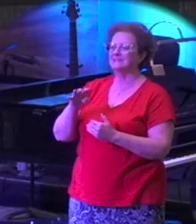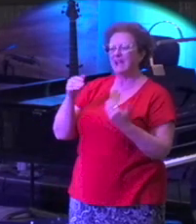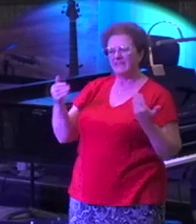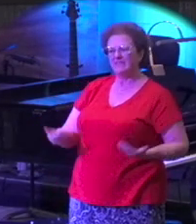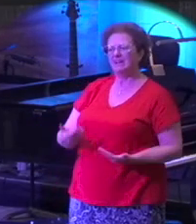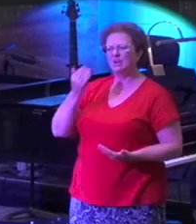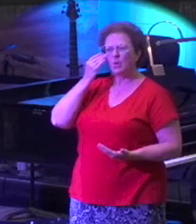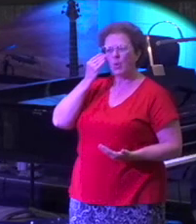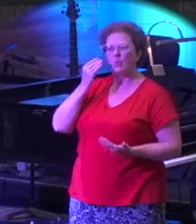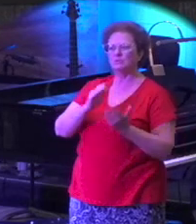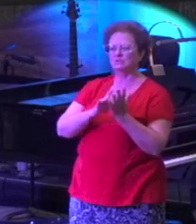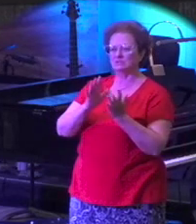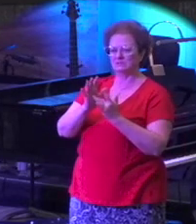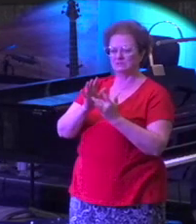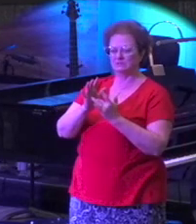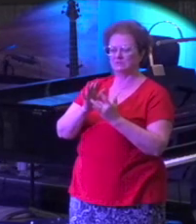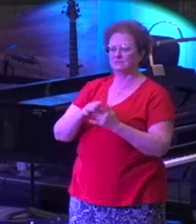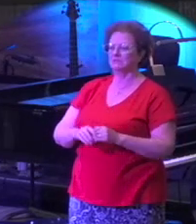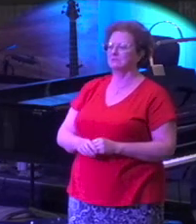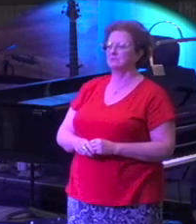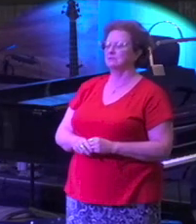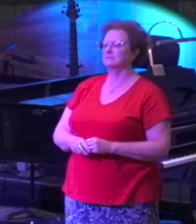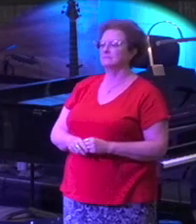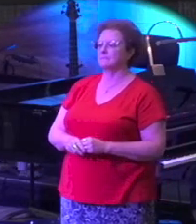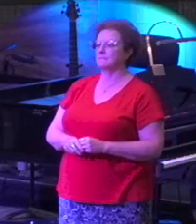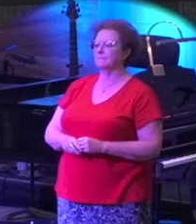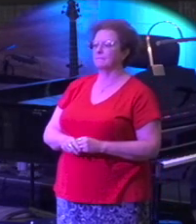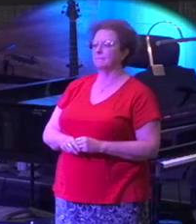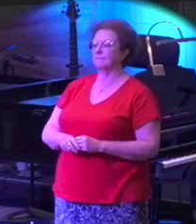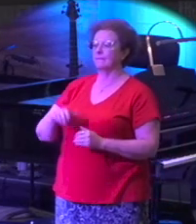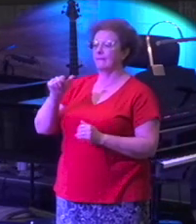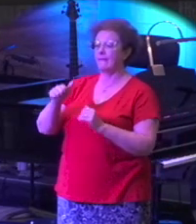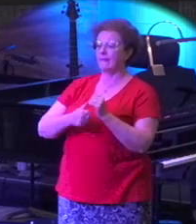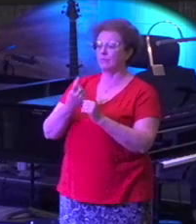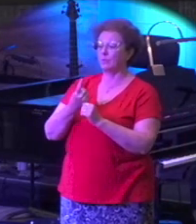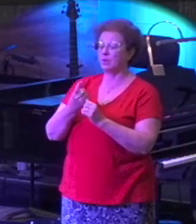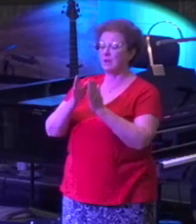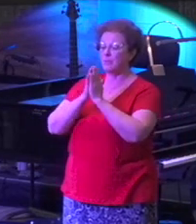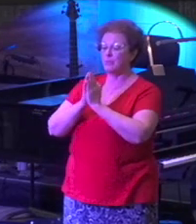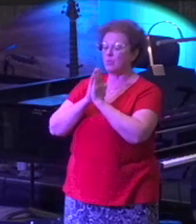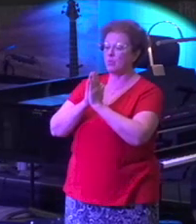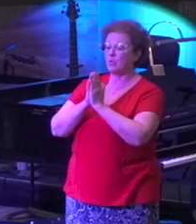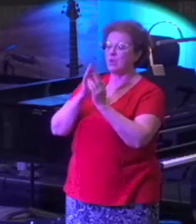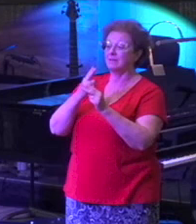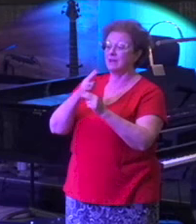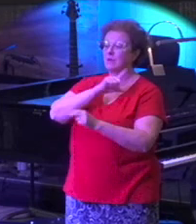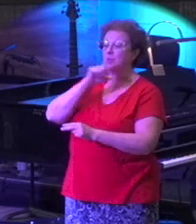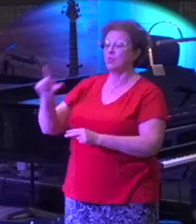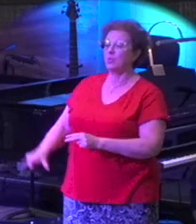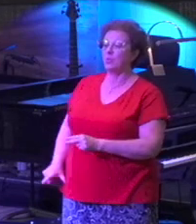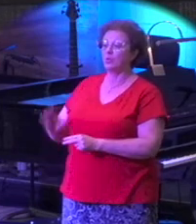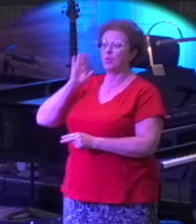to Romans chapter 10, verses 13 to 17. For everyone who calls on the name of the Lord shall be